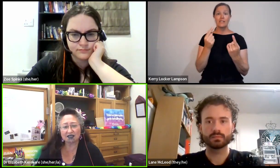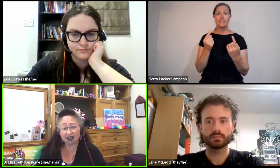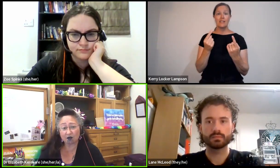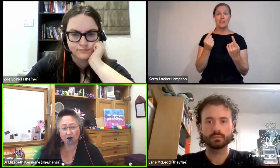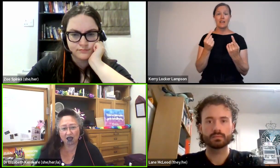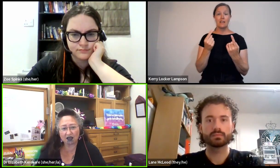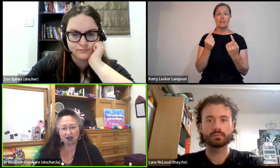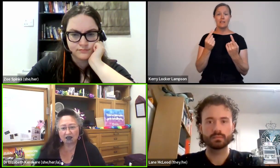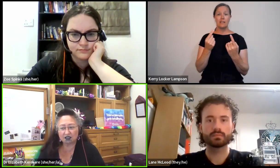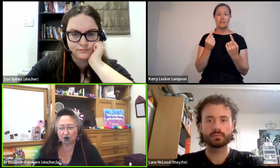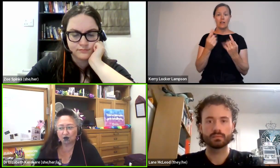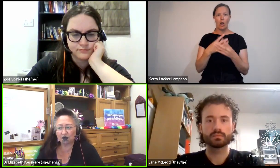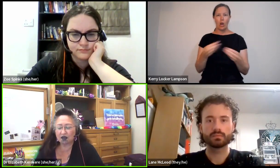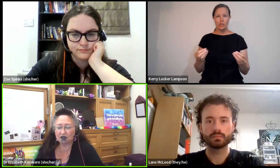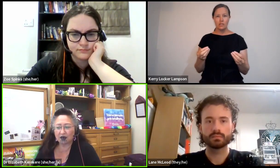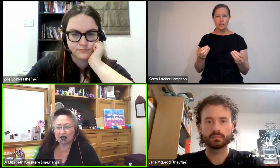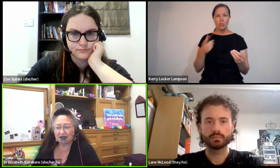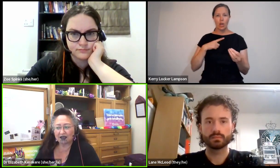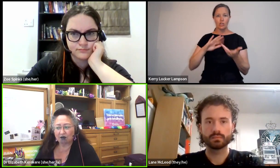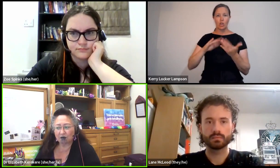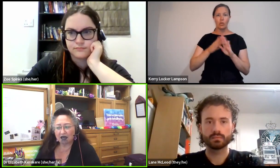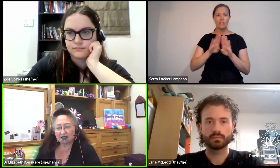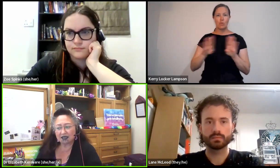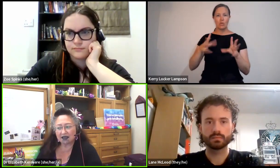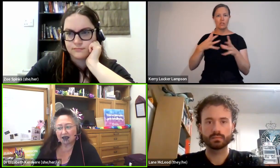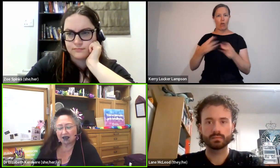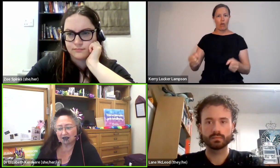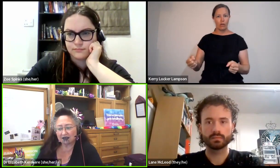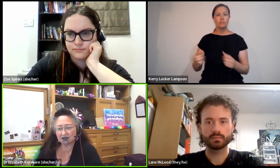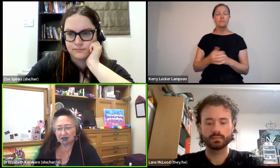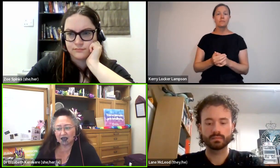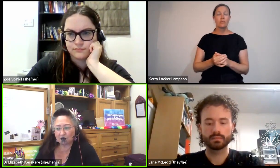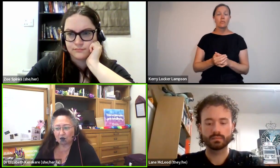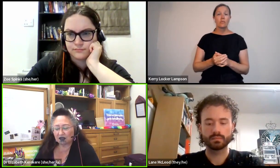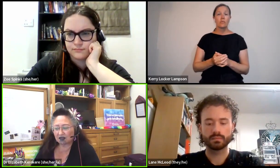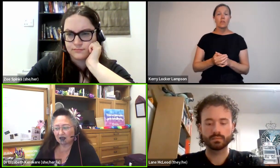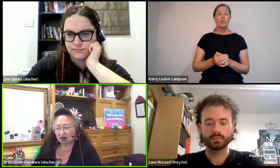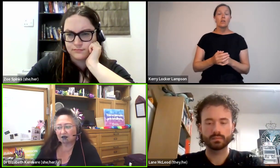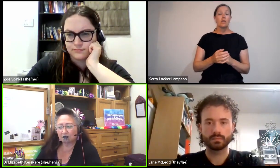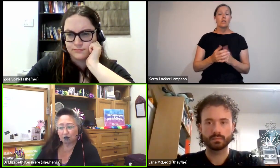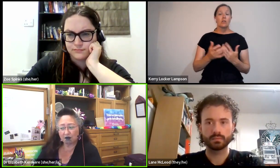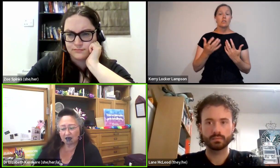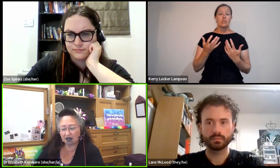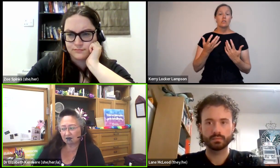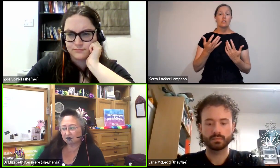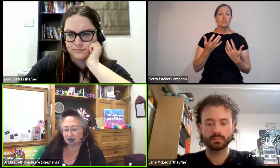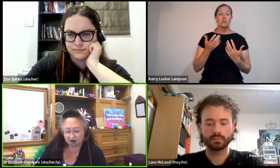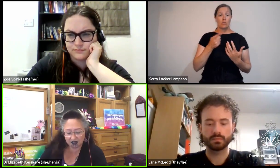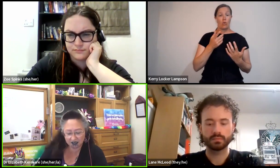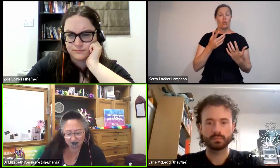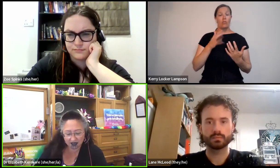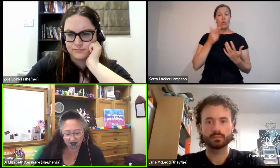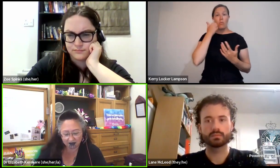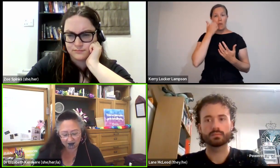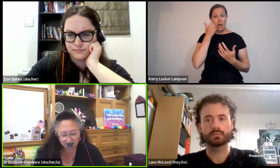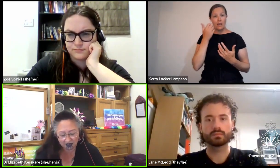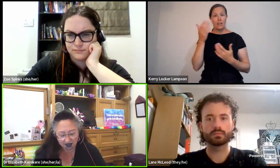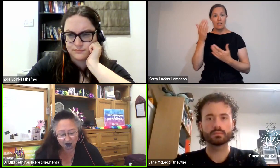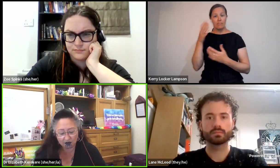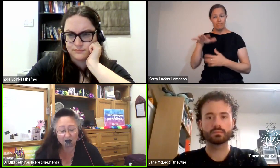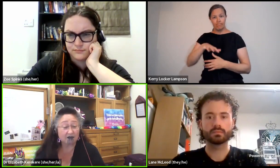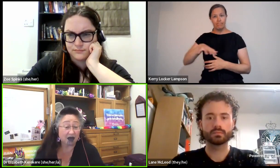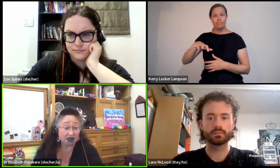lost in that way. So the way that they're replacing that is with, for the Māori side of things,